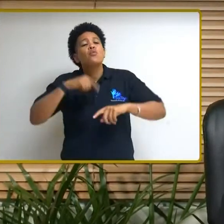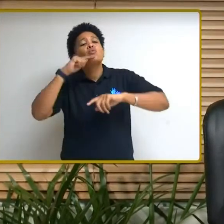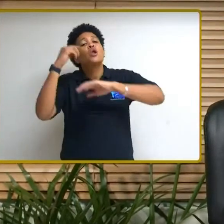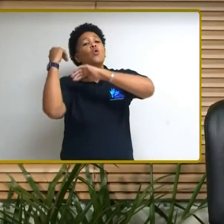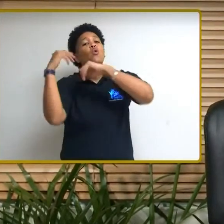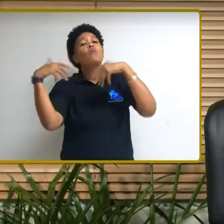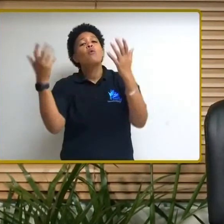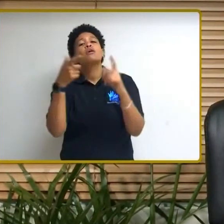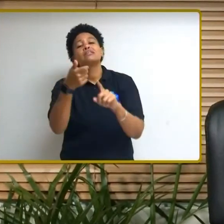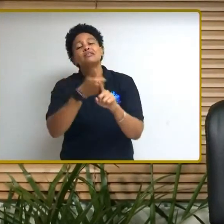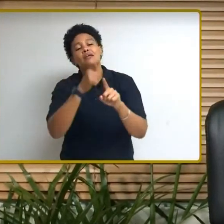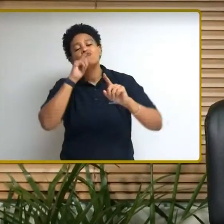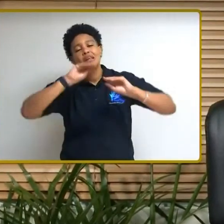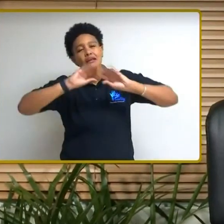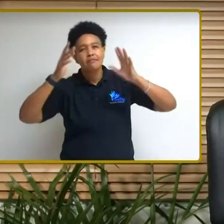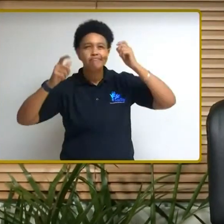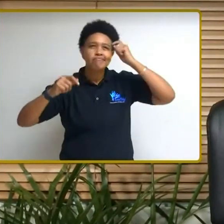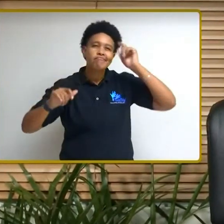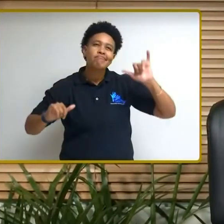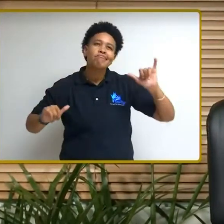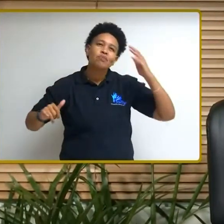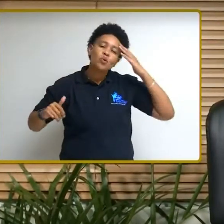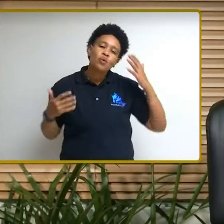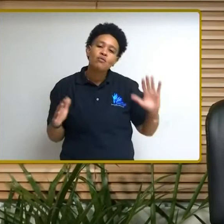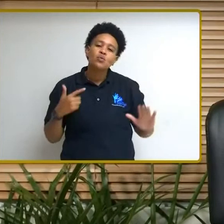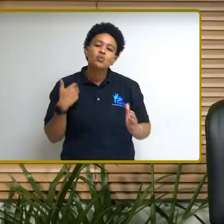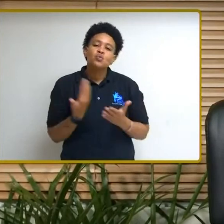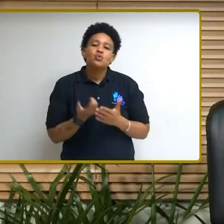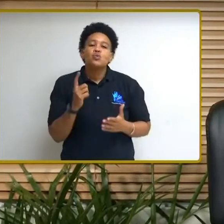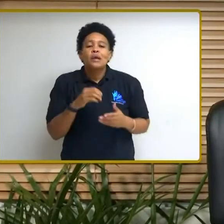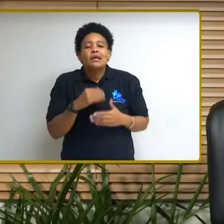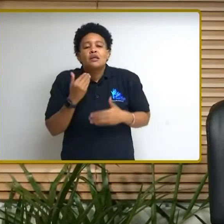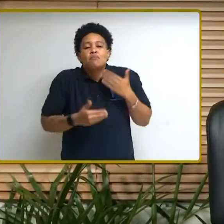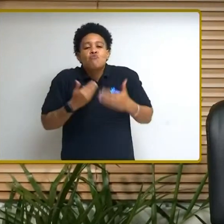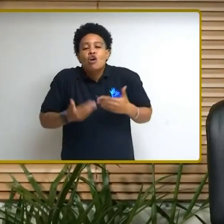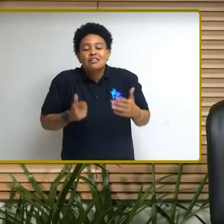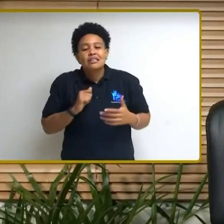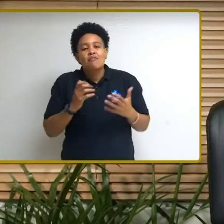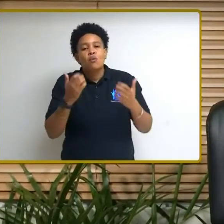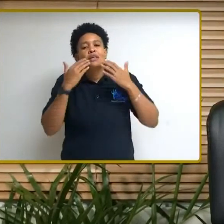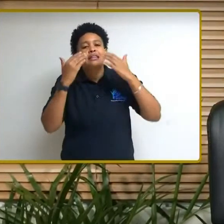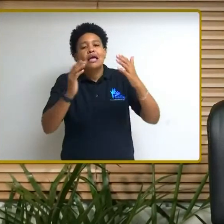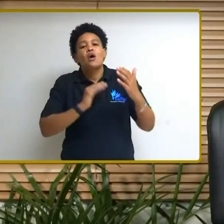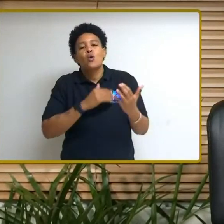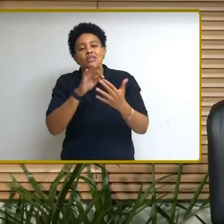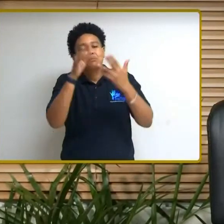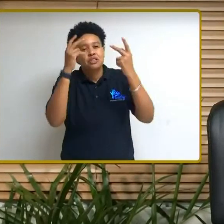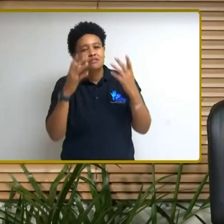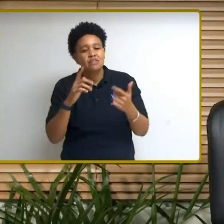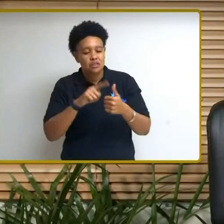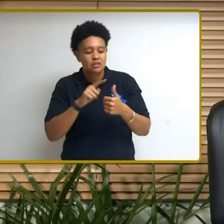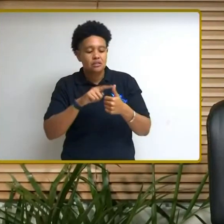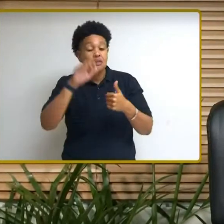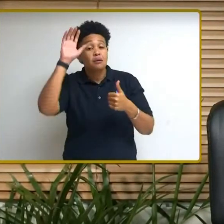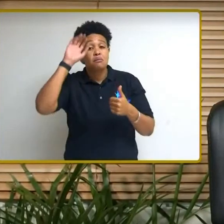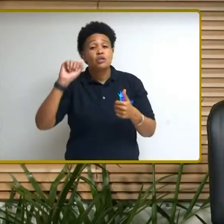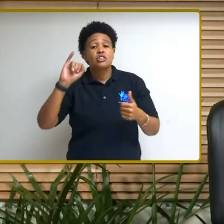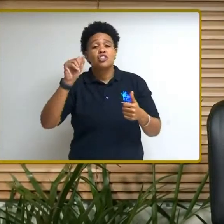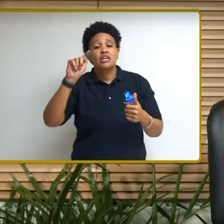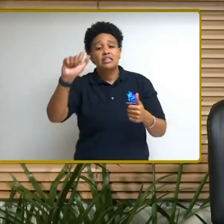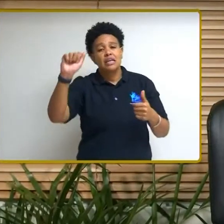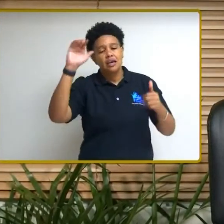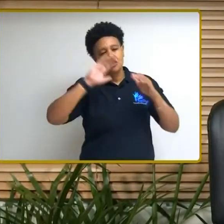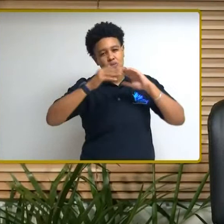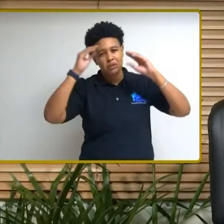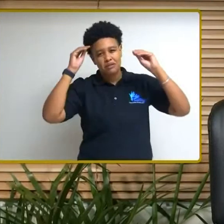that you are clearer now on where we are in this process. I want to thank our special guest, the President of the Jamaica